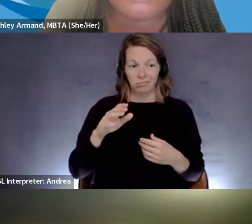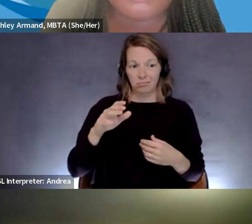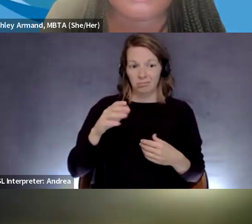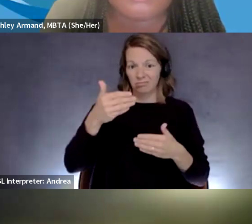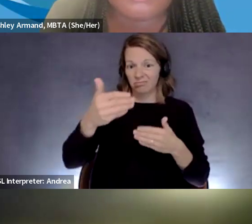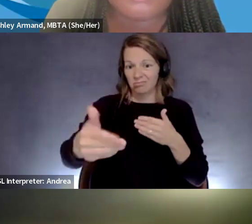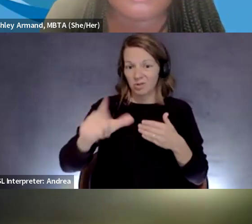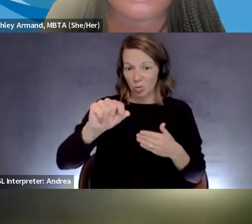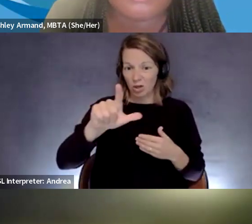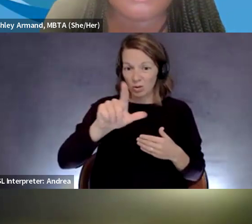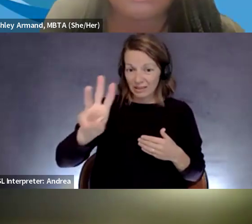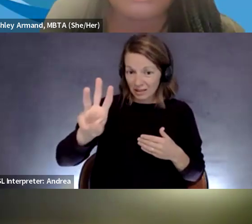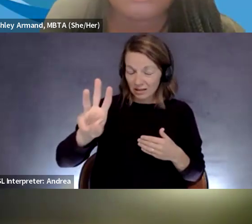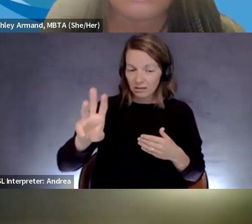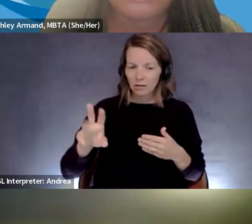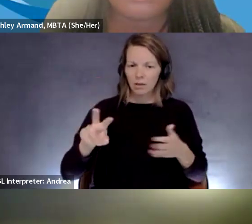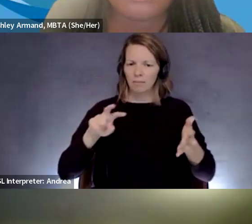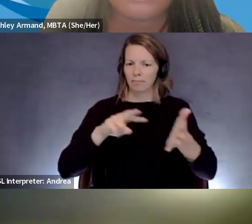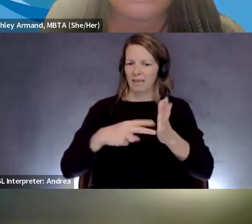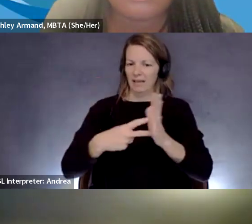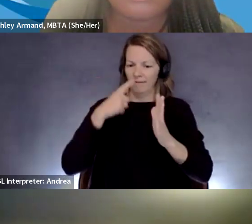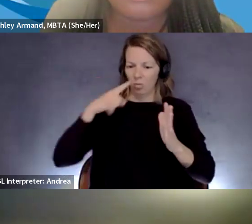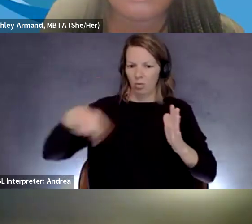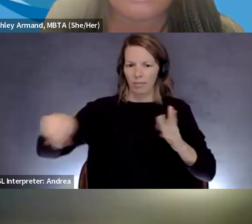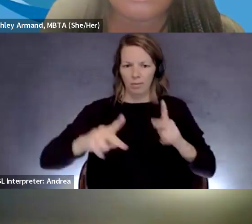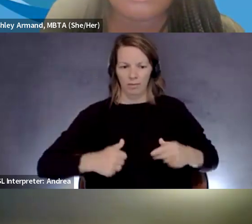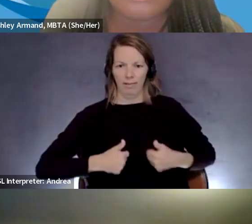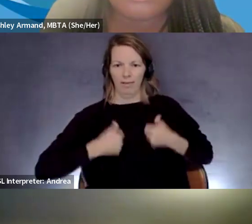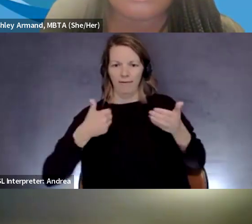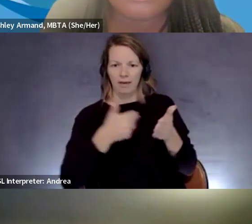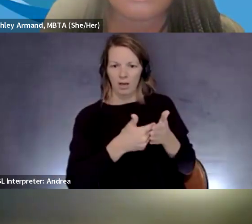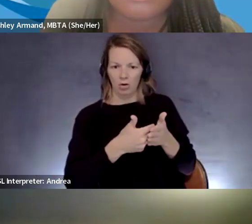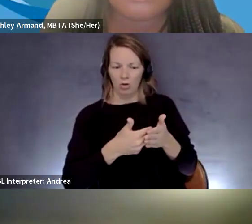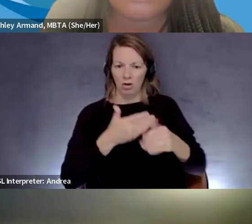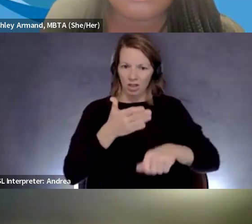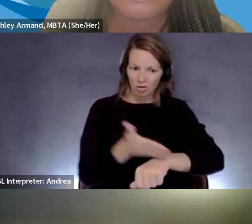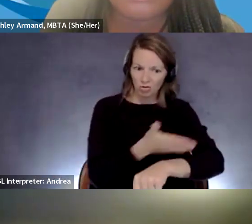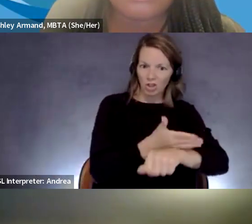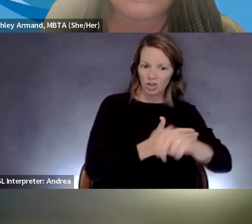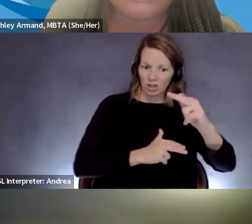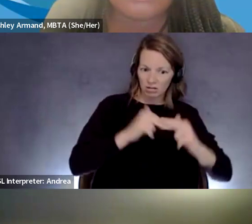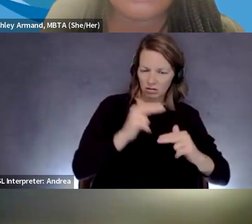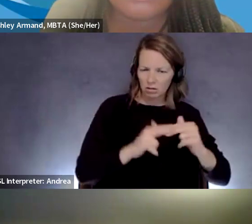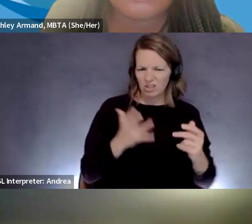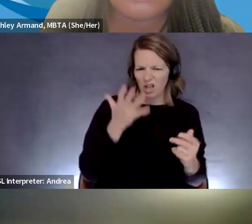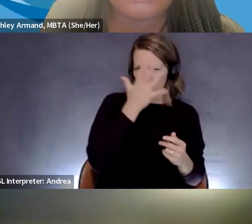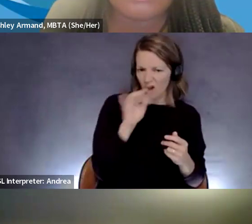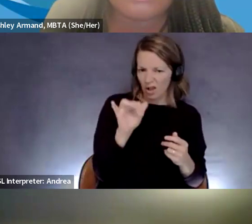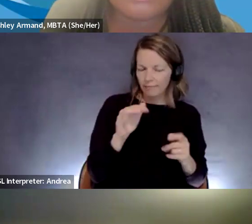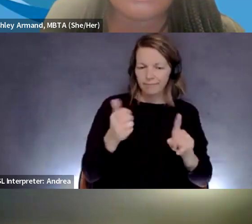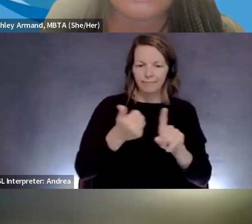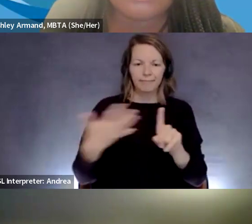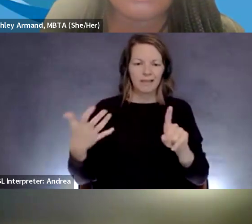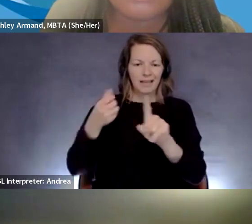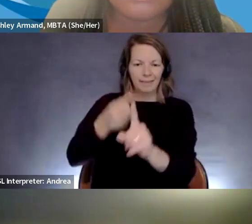2026. And what's that going to mean for the residences in the neighborhood and the construction? And then we can get into a little bit more of some of the impacts on